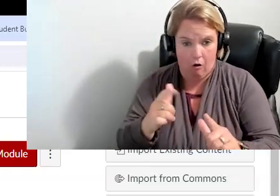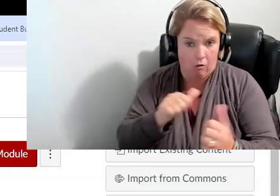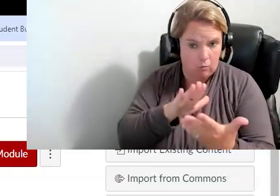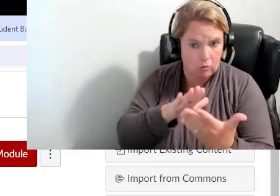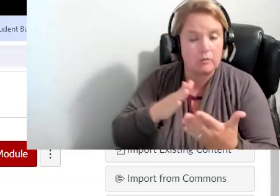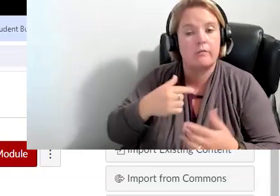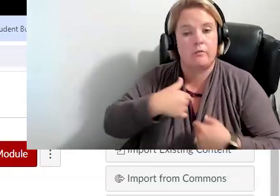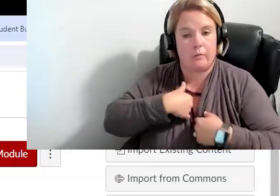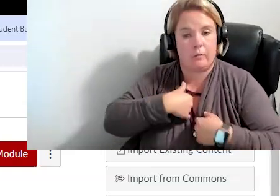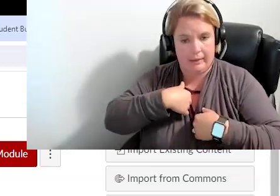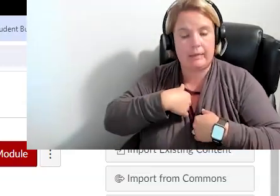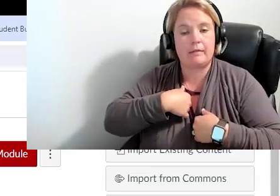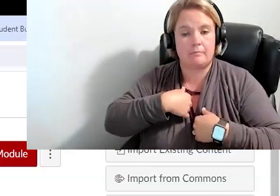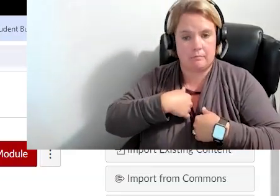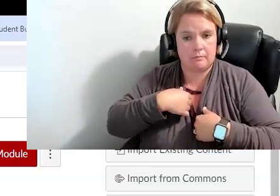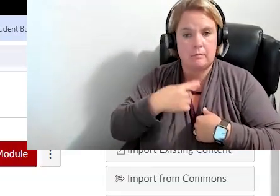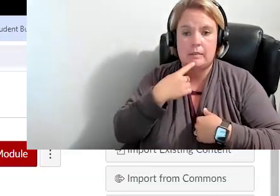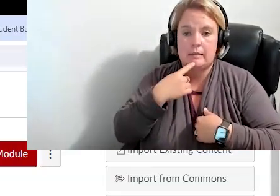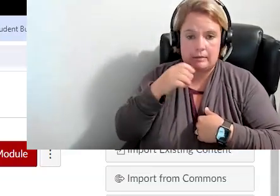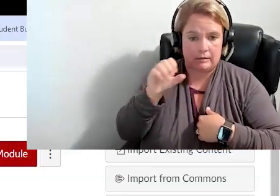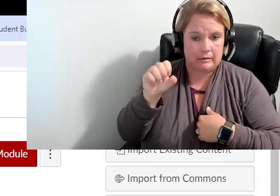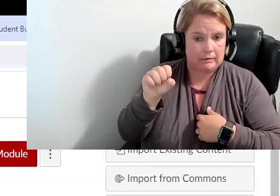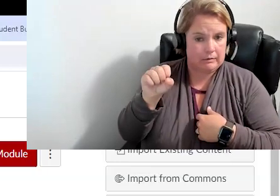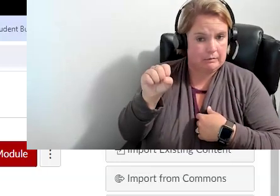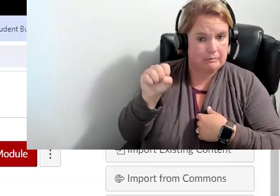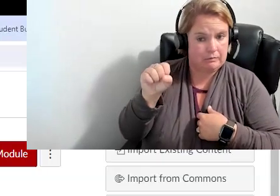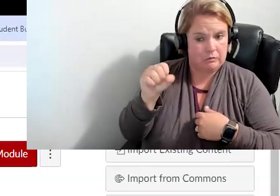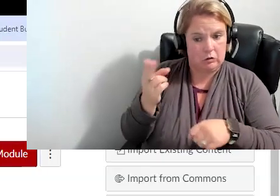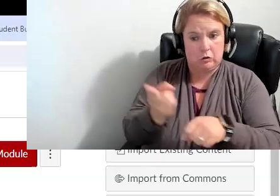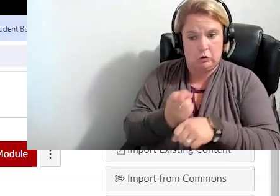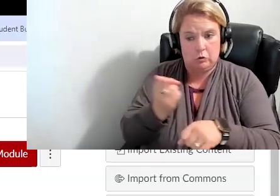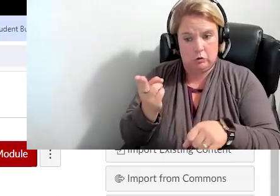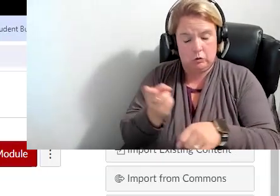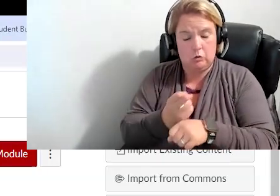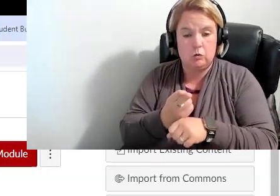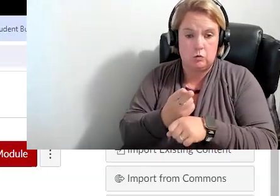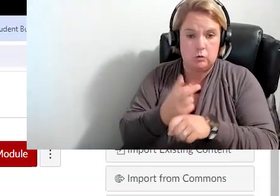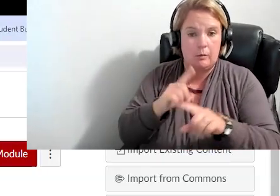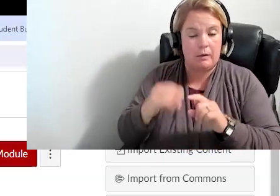you for me, I tell them, use it, but understand that if you